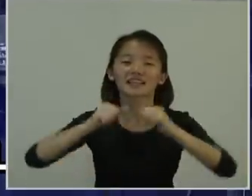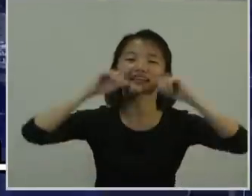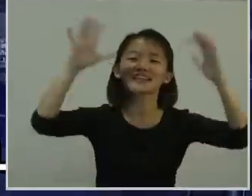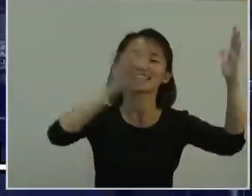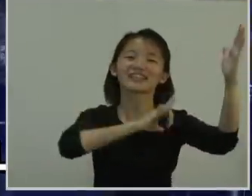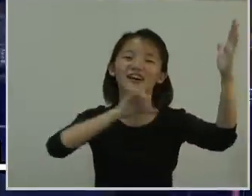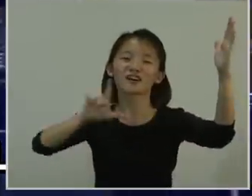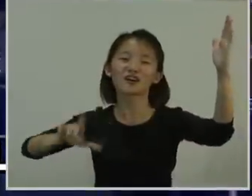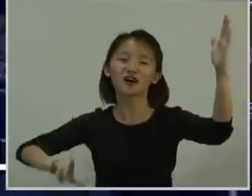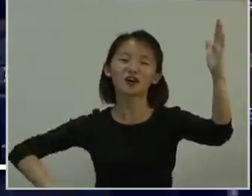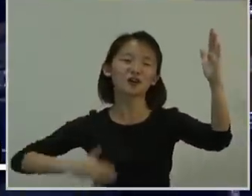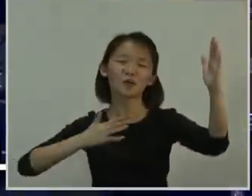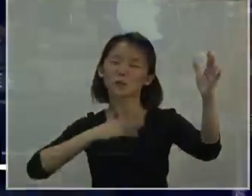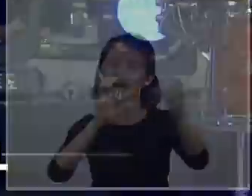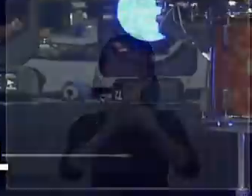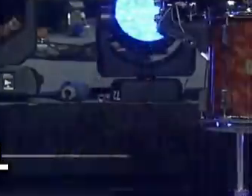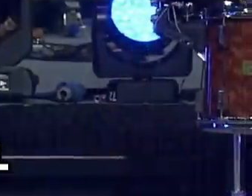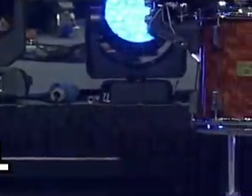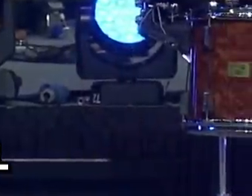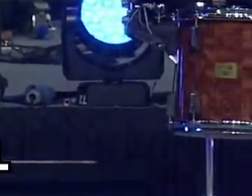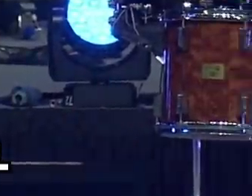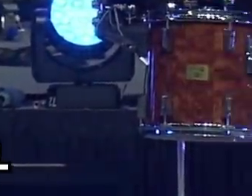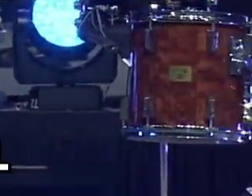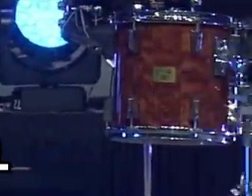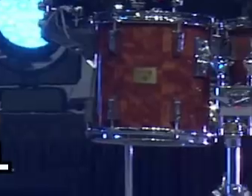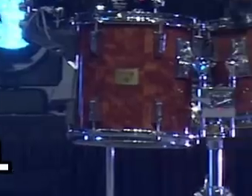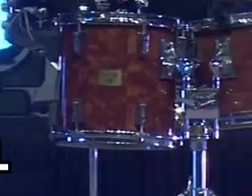Bless the Lord,